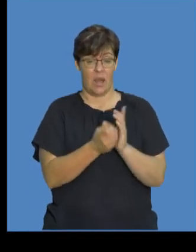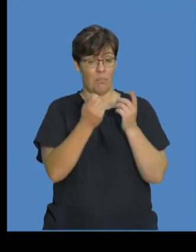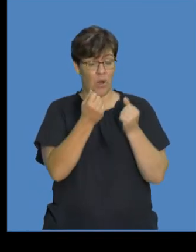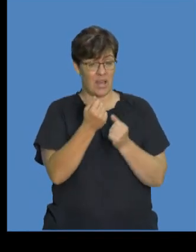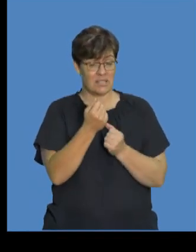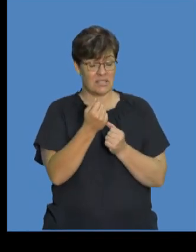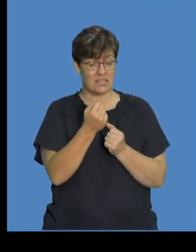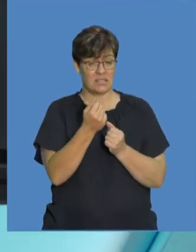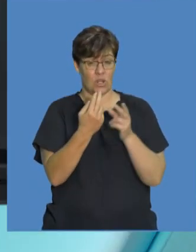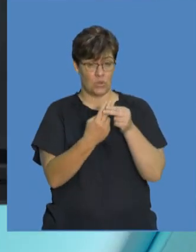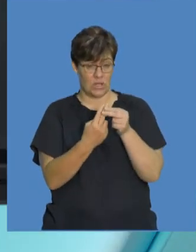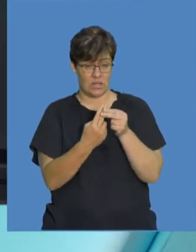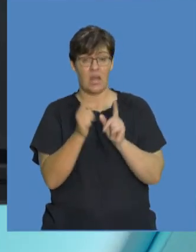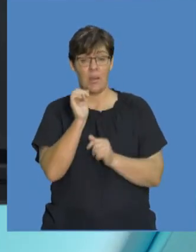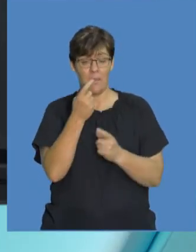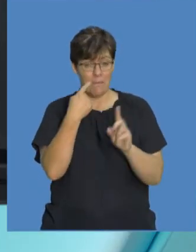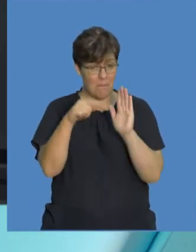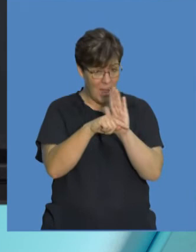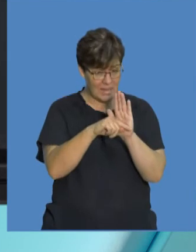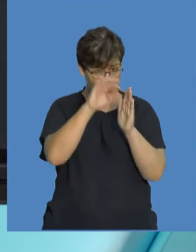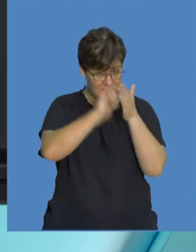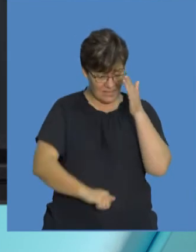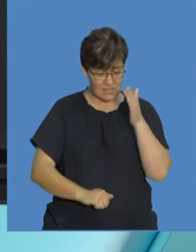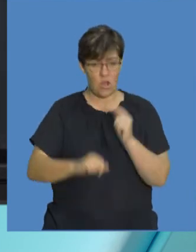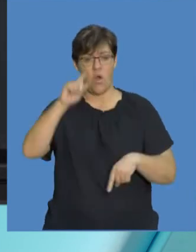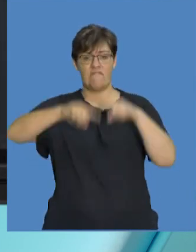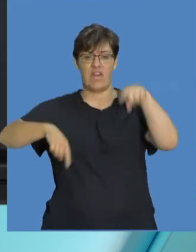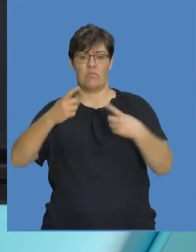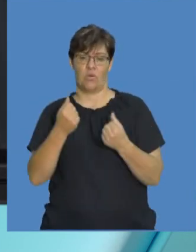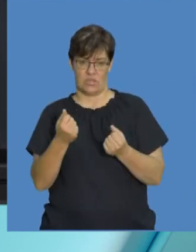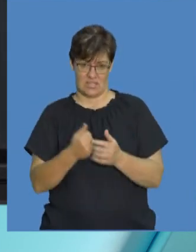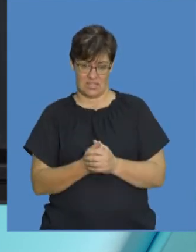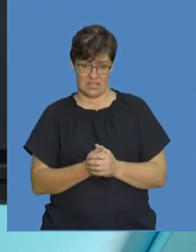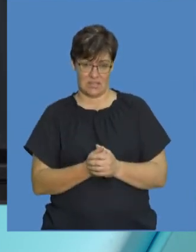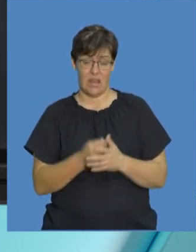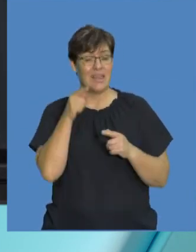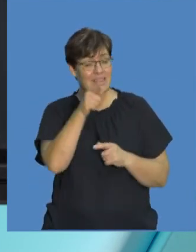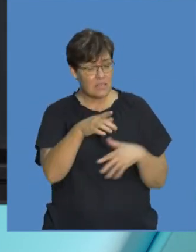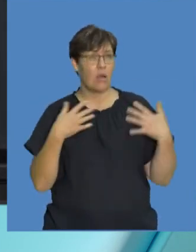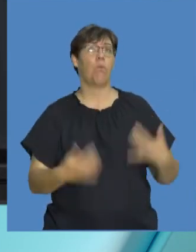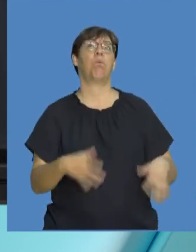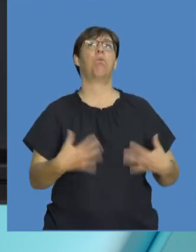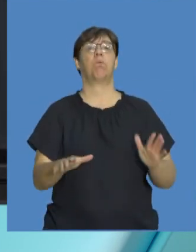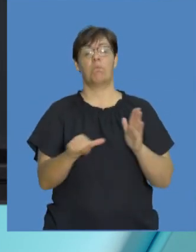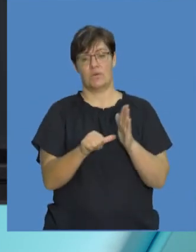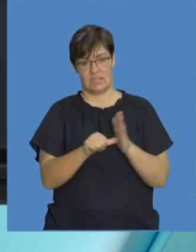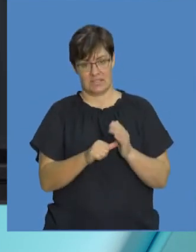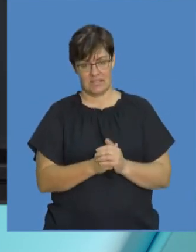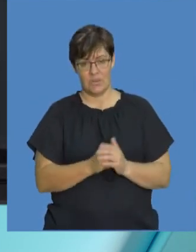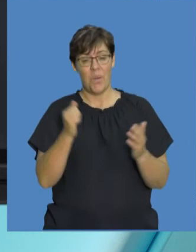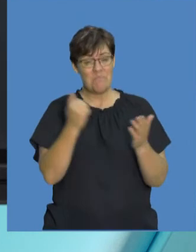price per unit minus your variable cost per unit. of extreme